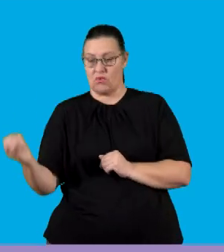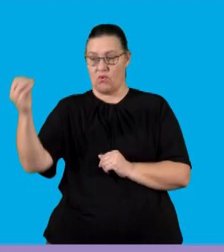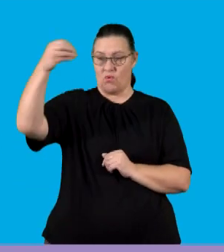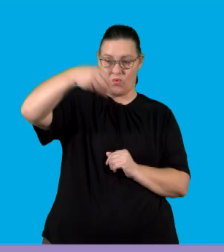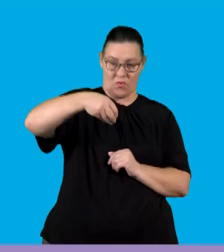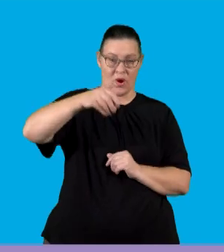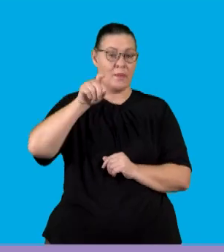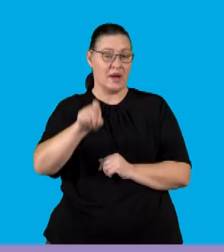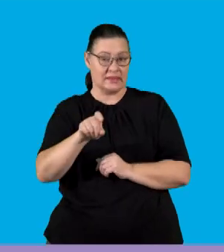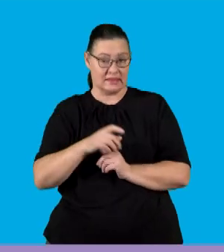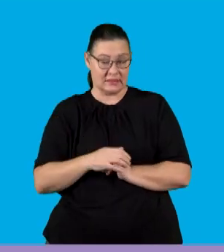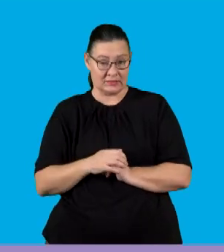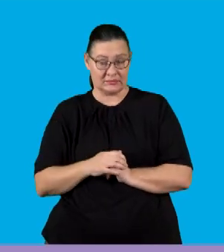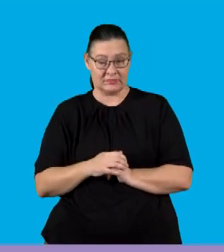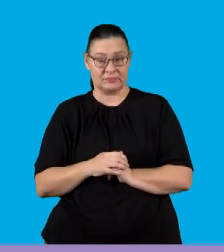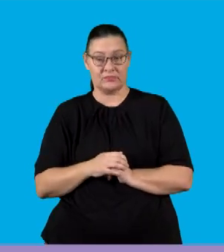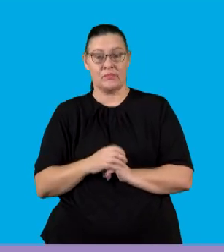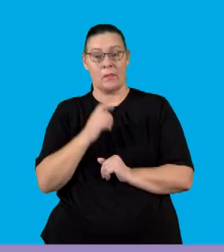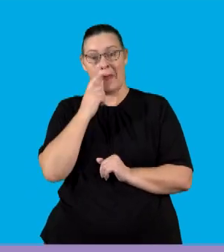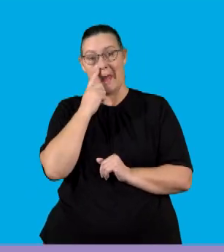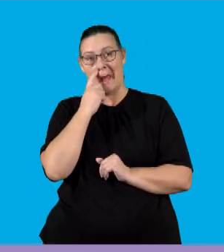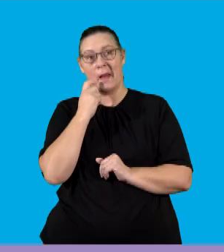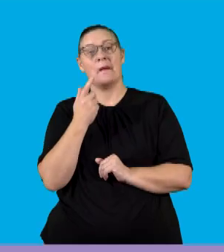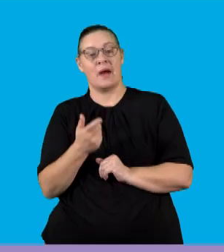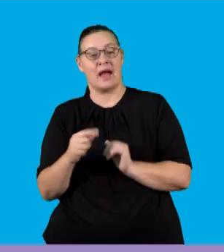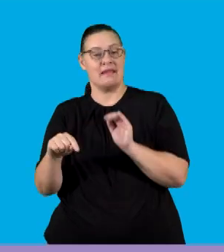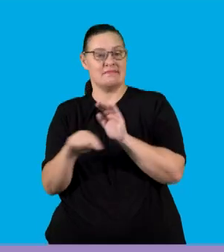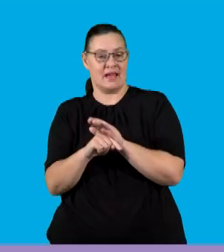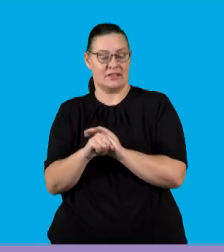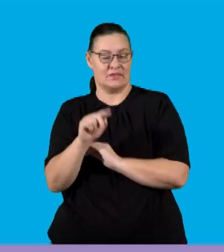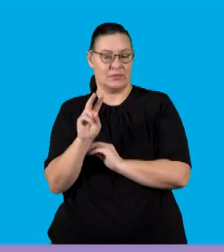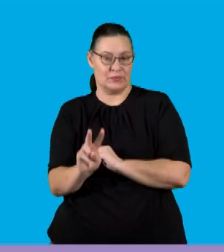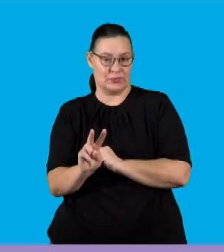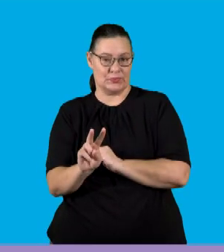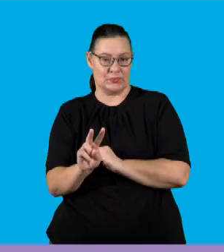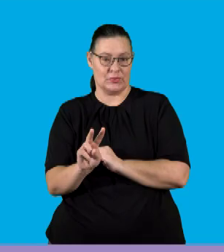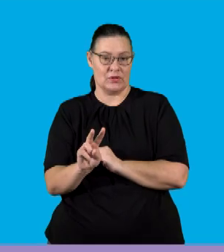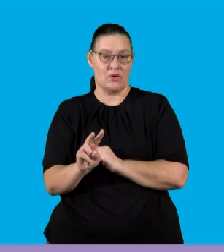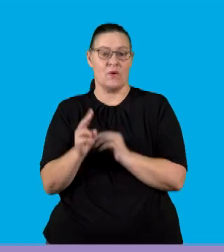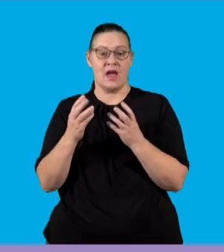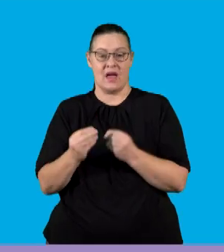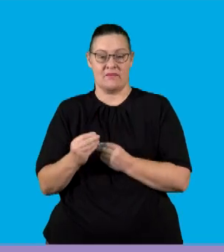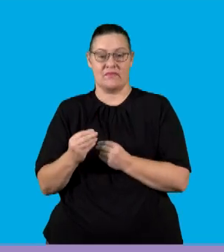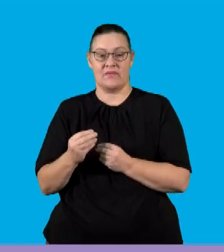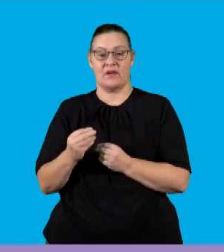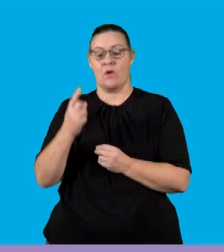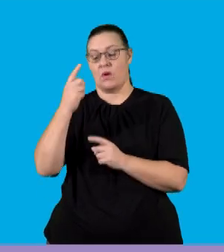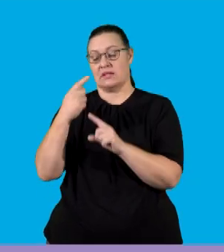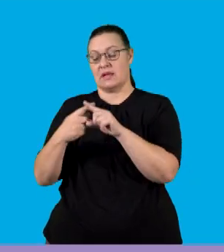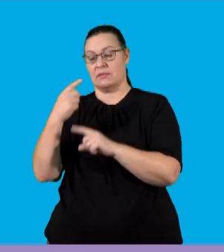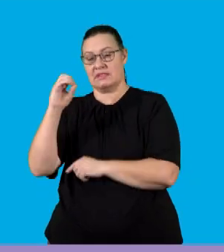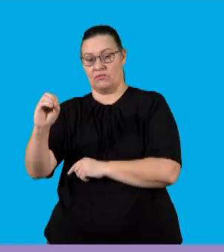the raised exponent. Then we are multiplying this by a negative 2 and we have 1 multiplied by